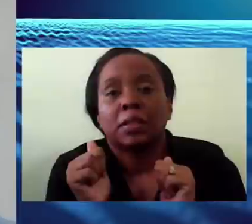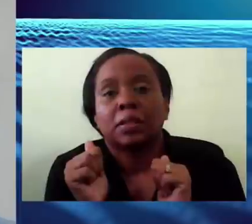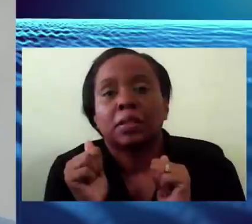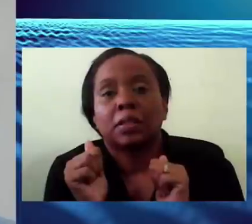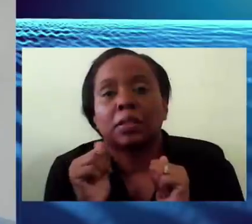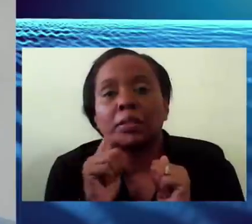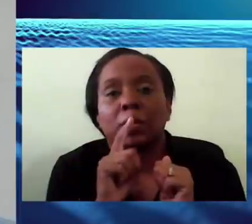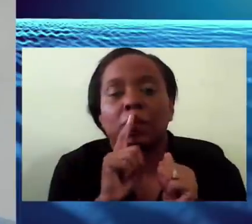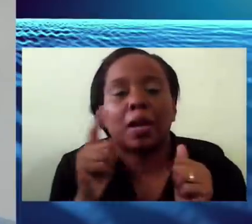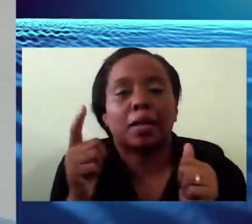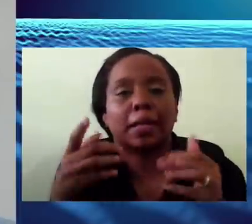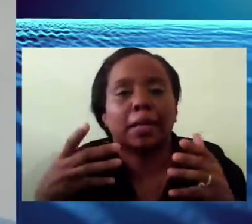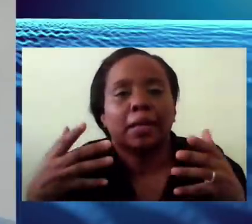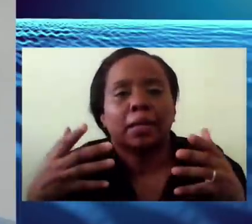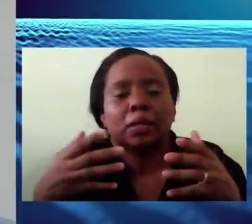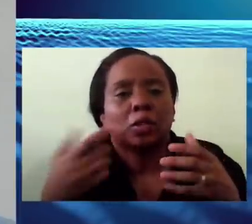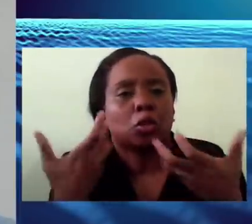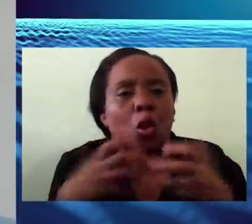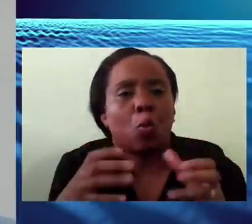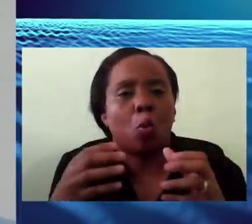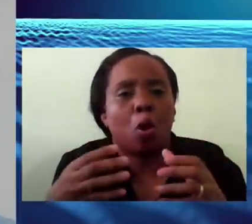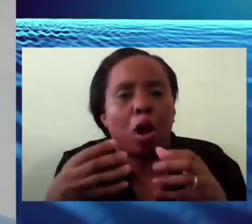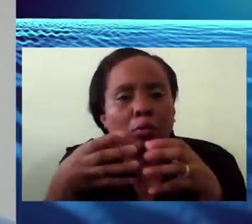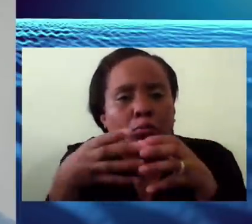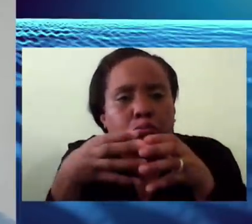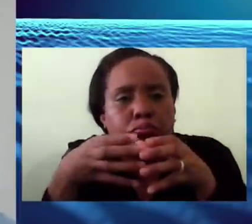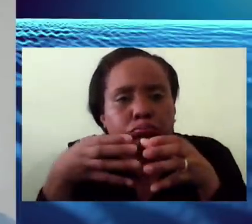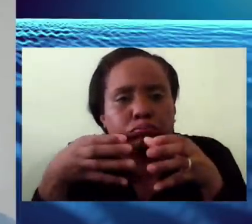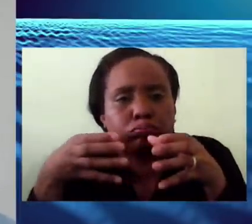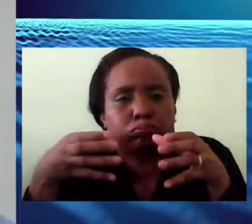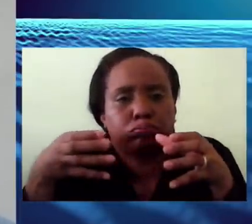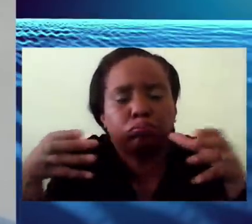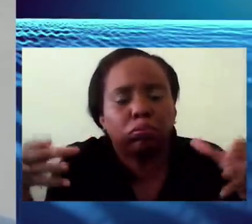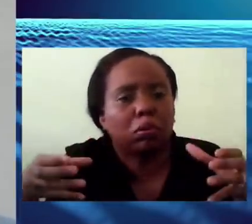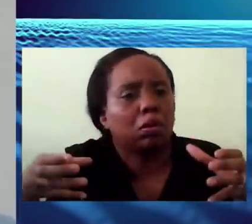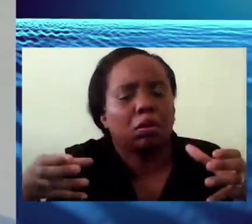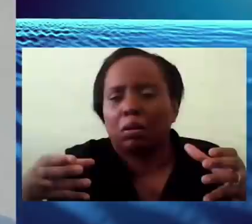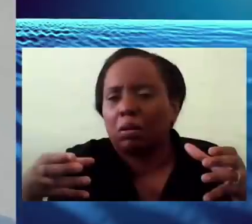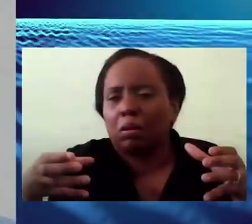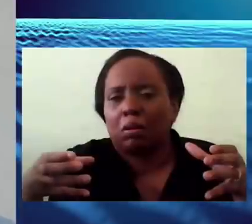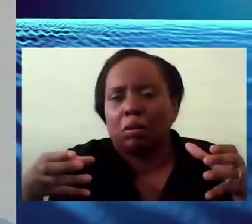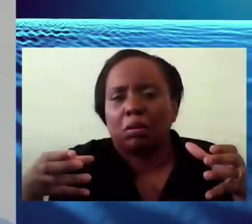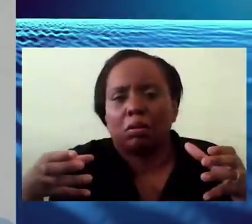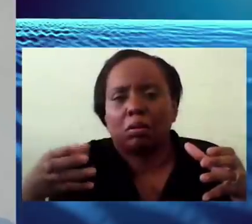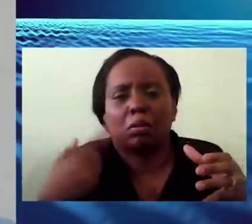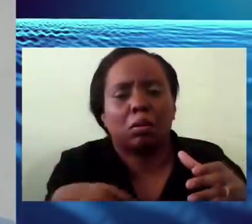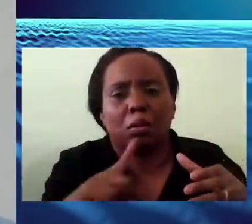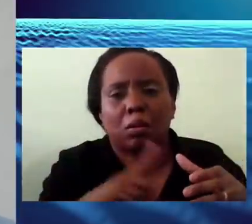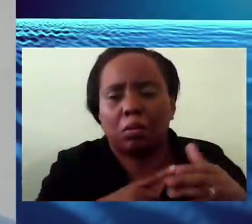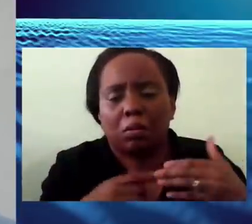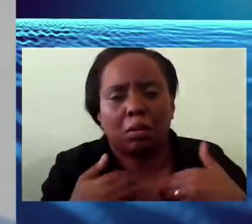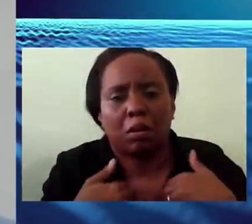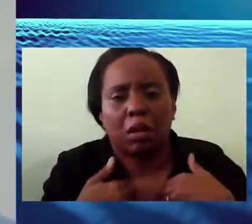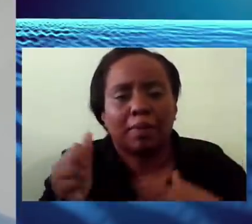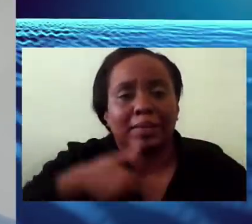this cluster to get out of hand, and we've allocated resources to the cluster. We've allocated a senior medical officer of